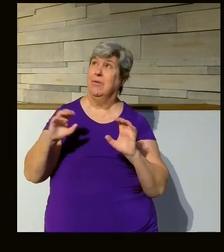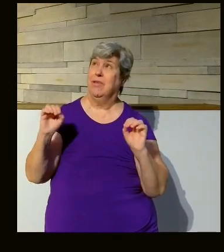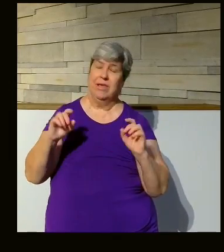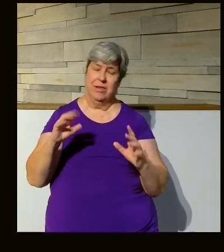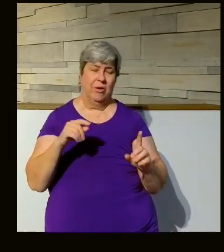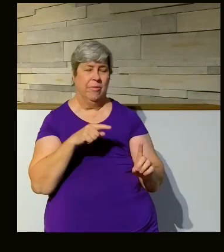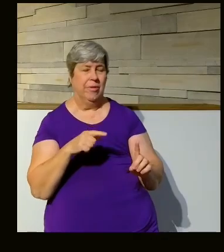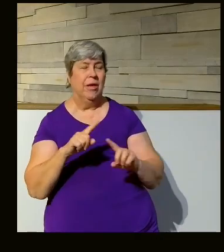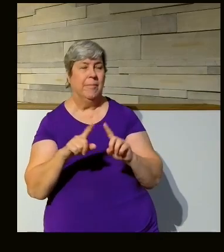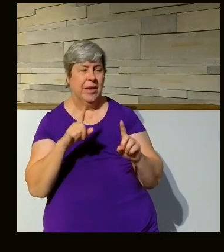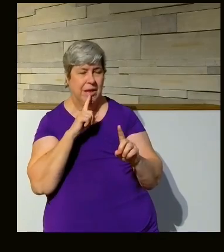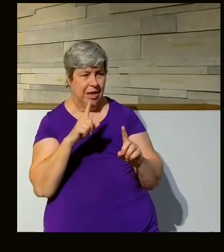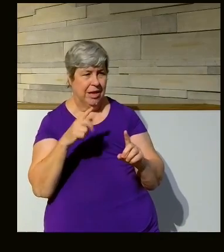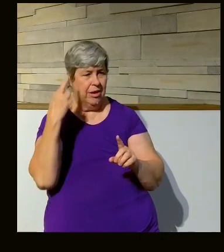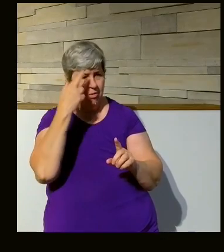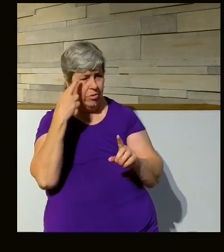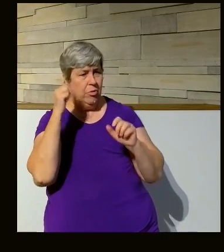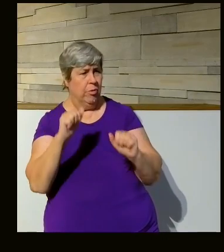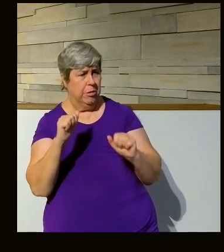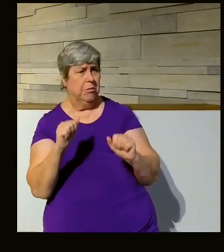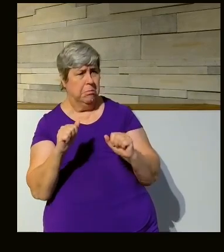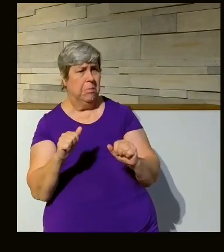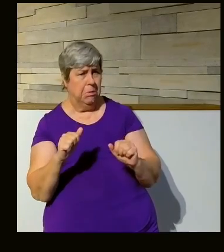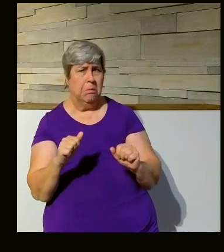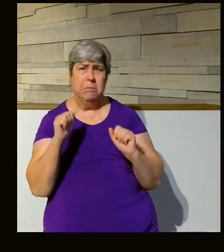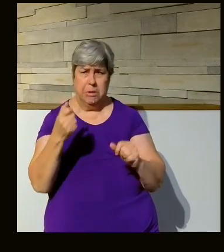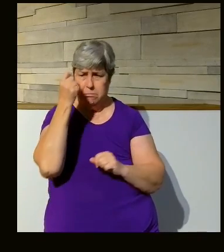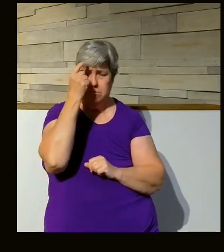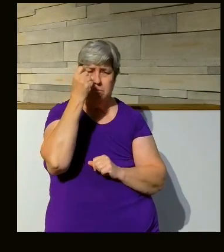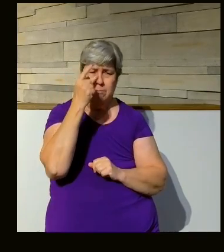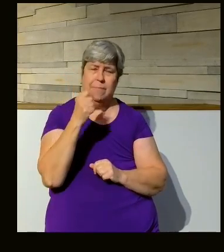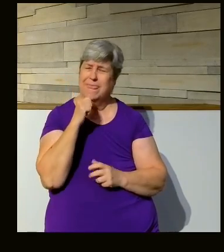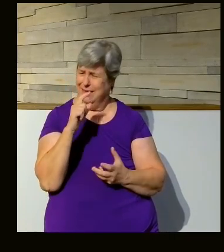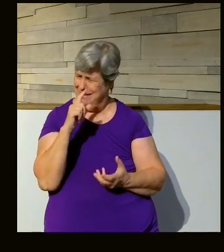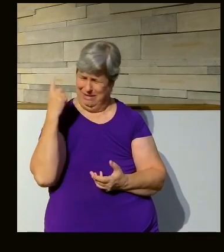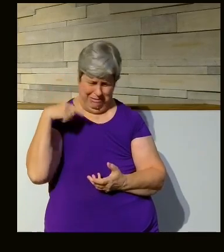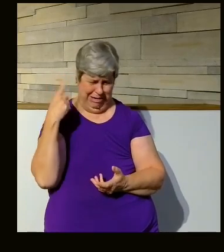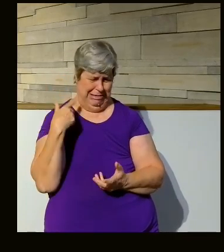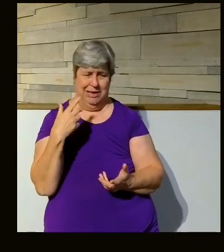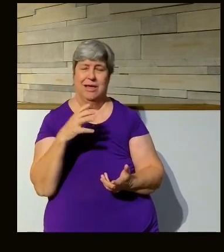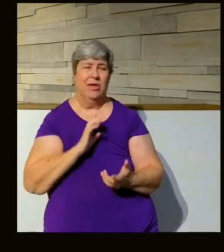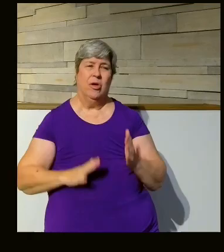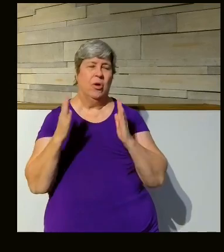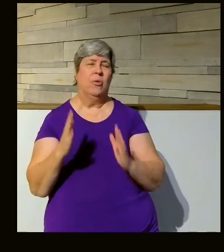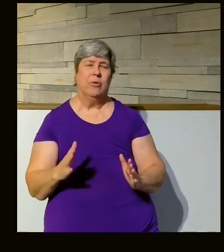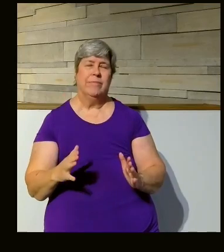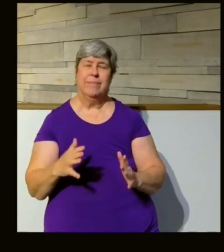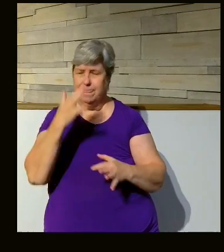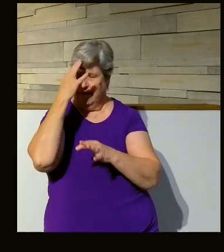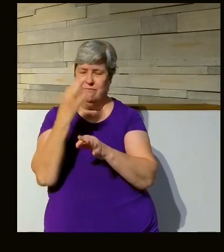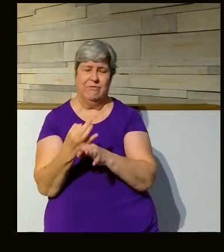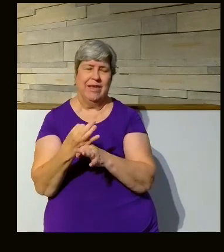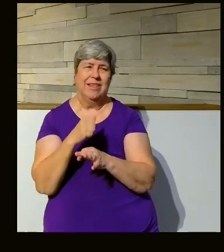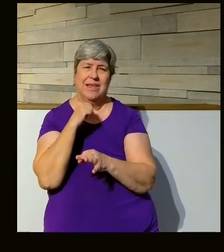faith? No, but it is a reasonable faith. It's not irrational. Christianity is not, the faith of